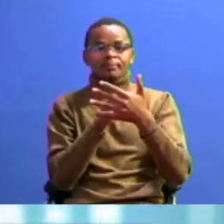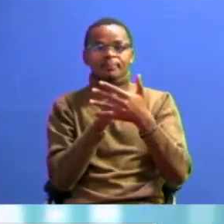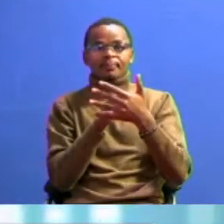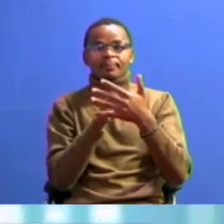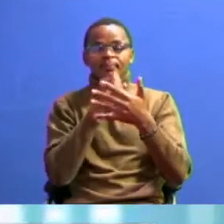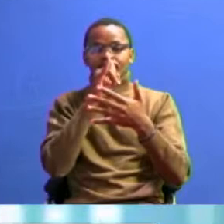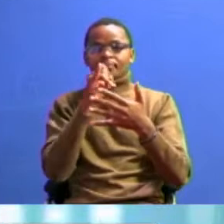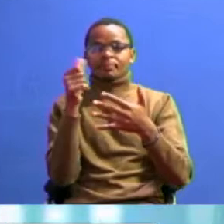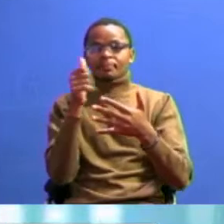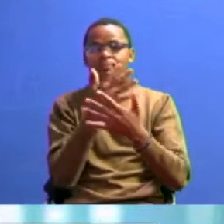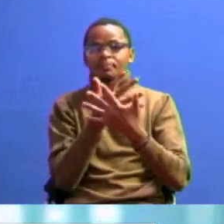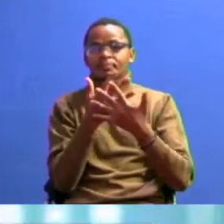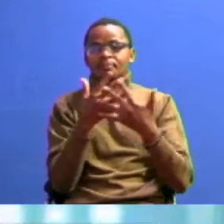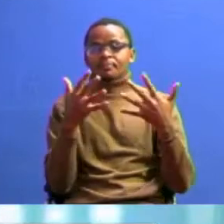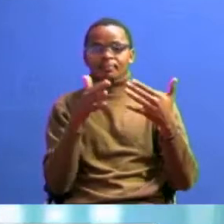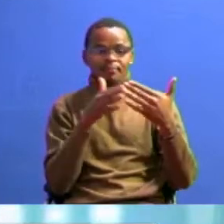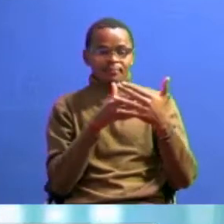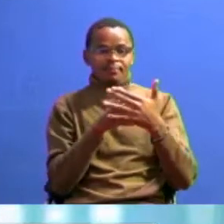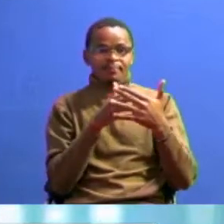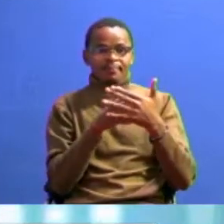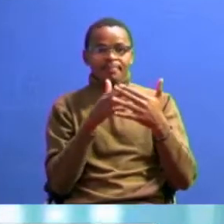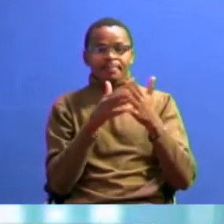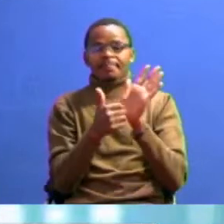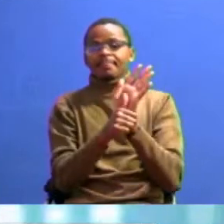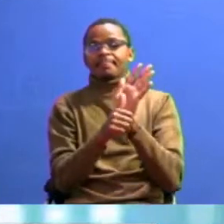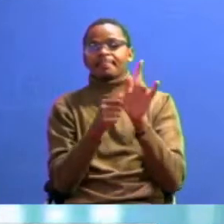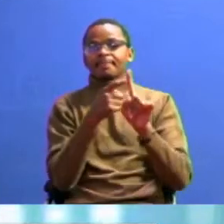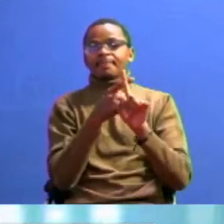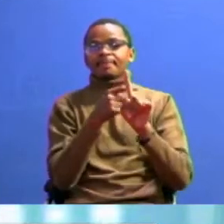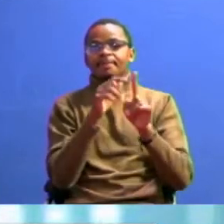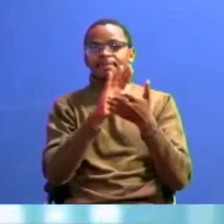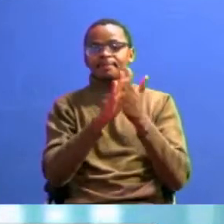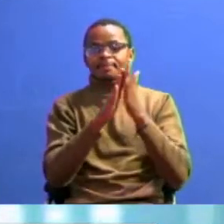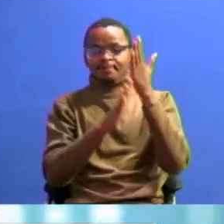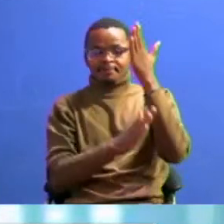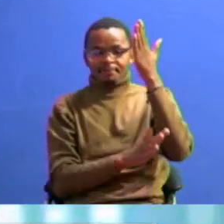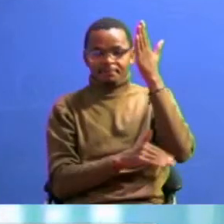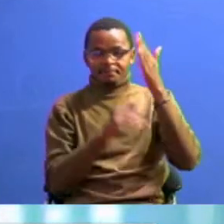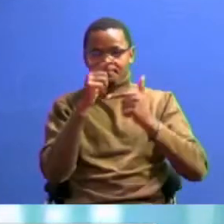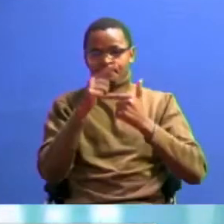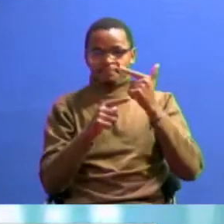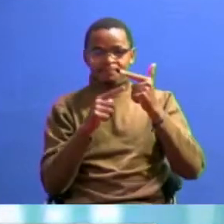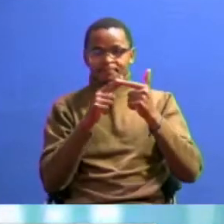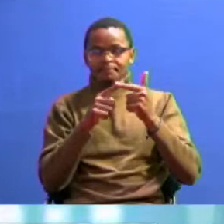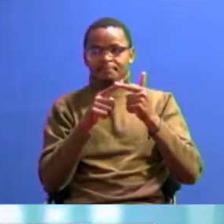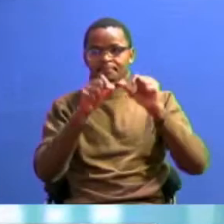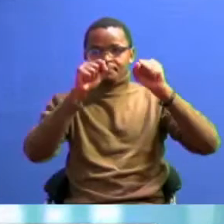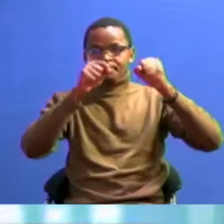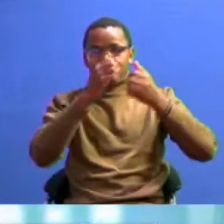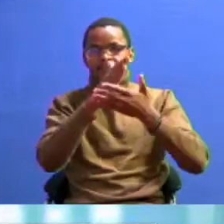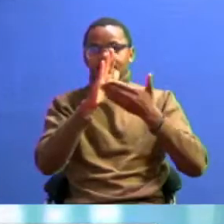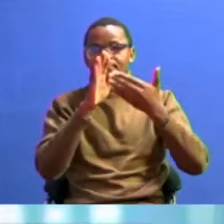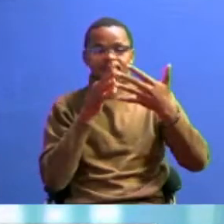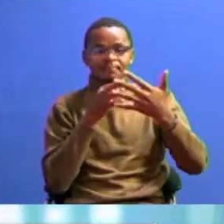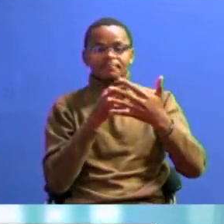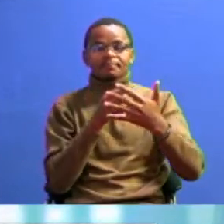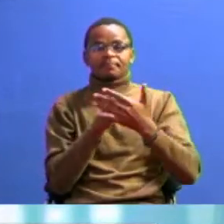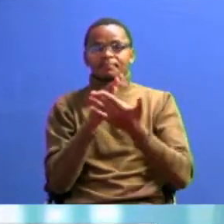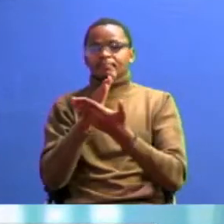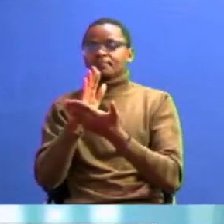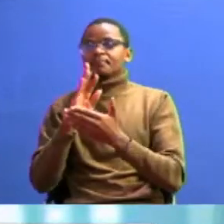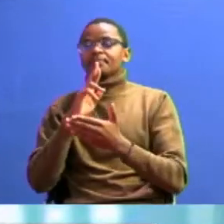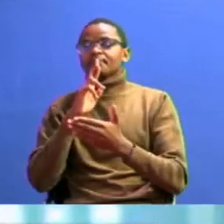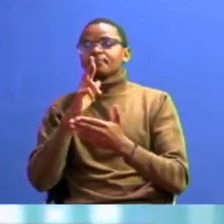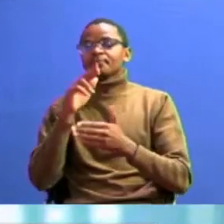is anything that stops the problem from worsening. And therefore, when you ask what are some of the factors, some are